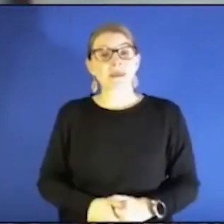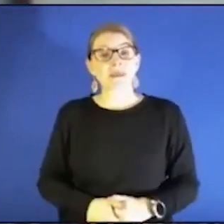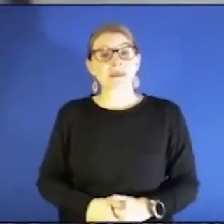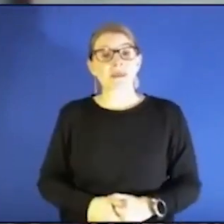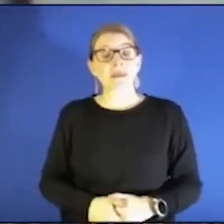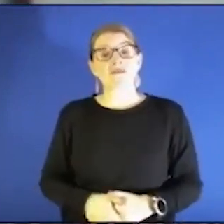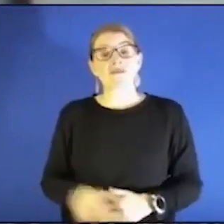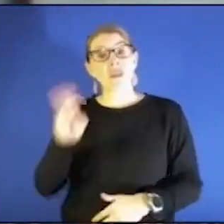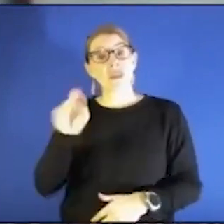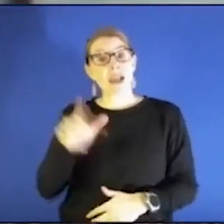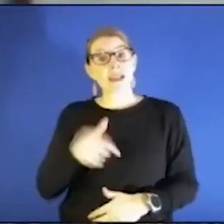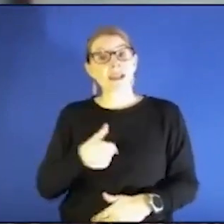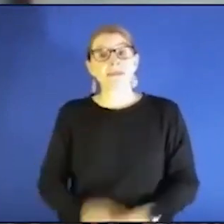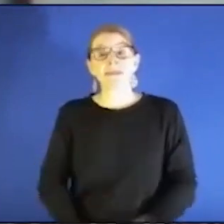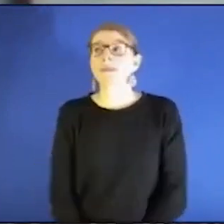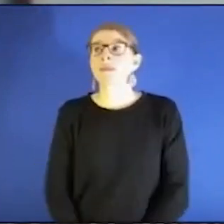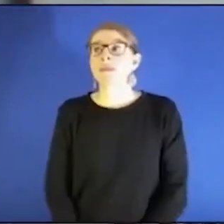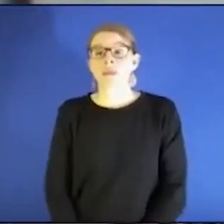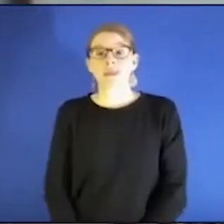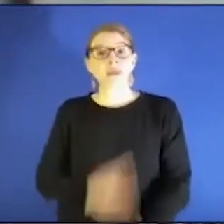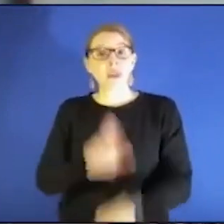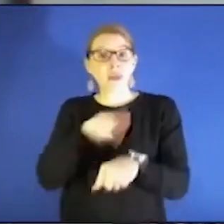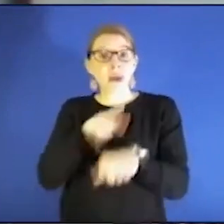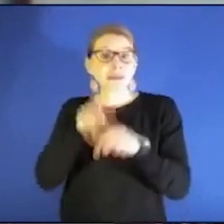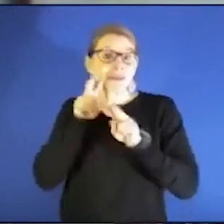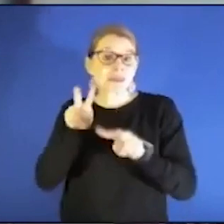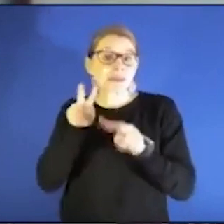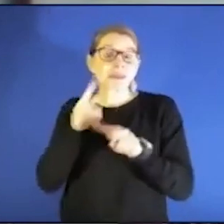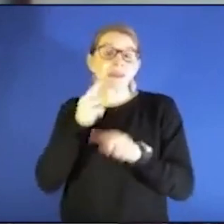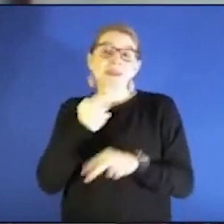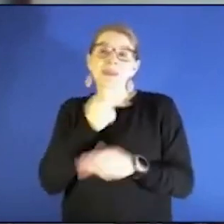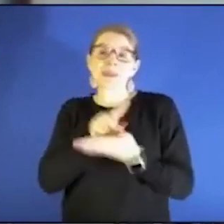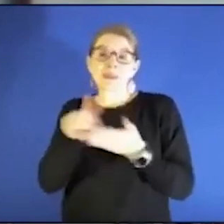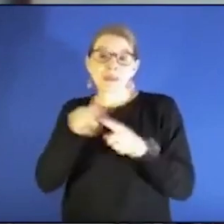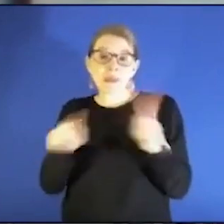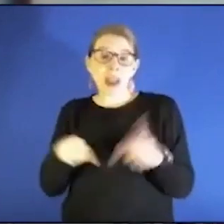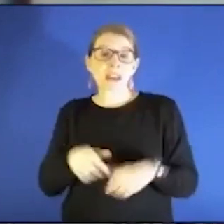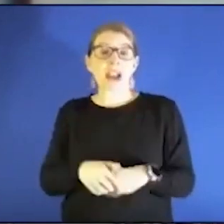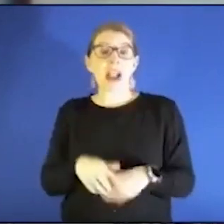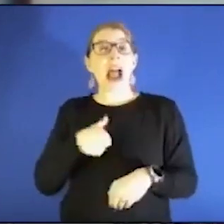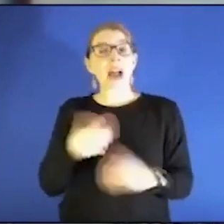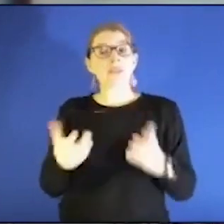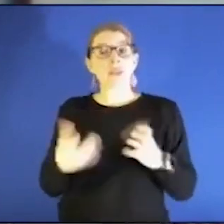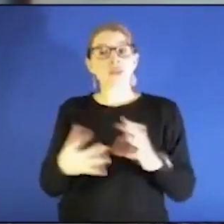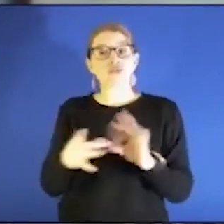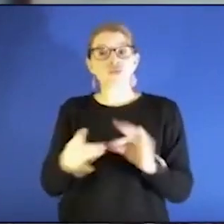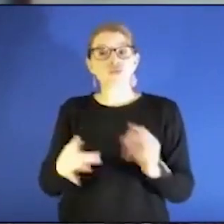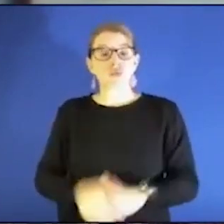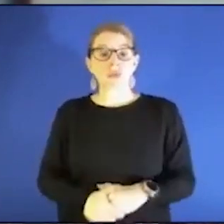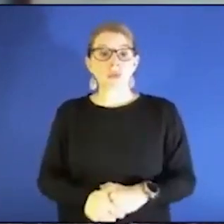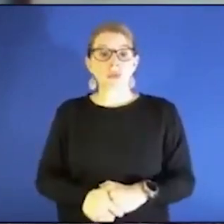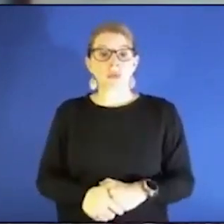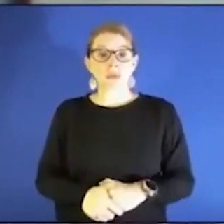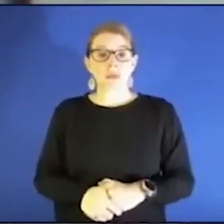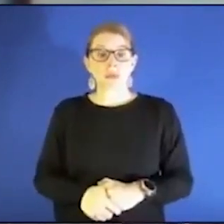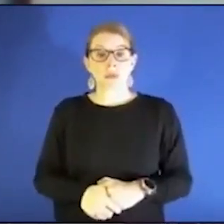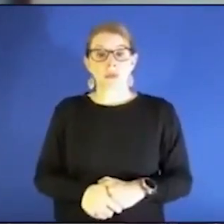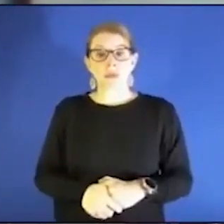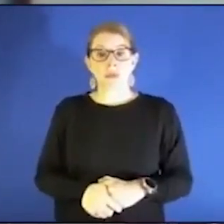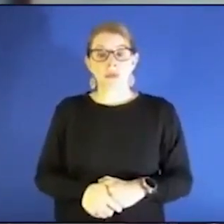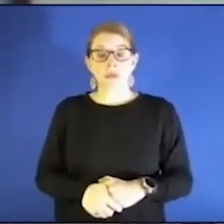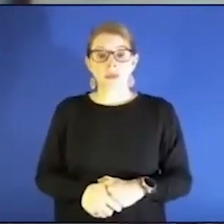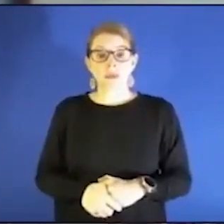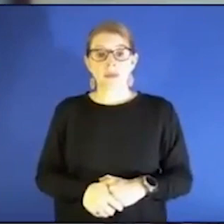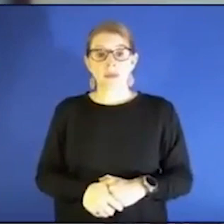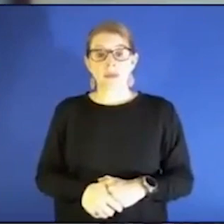Well, of course, we're all looking forward to Restaurant Week, but I would say, kind of brought up before, if